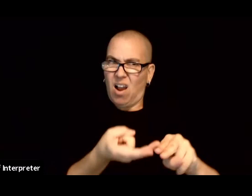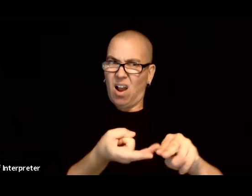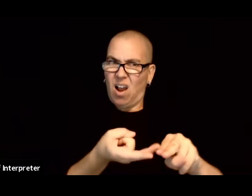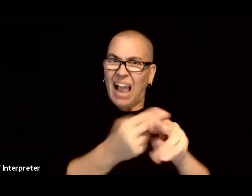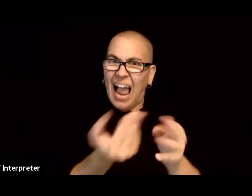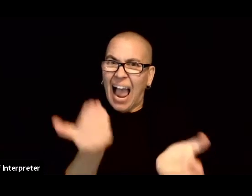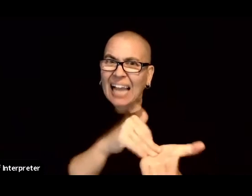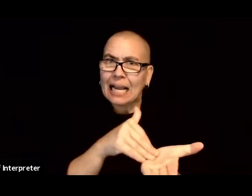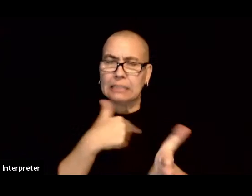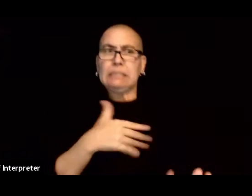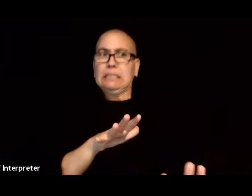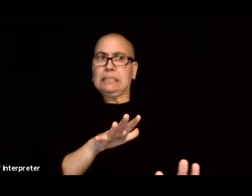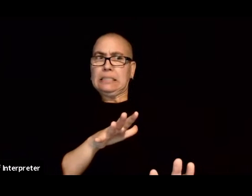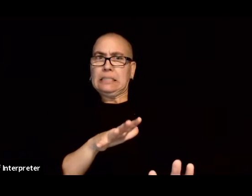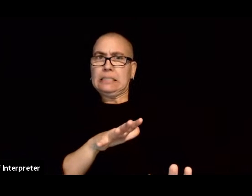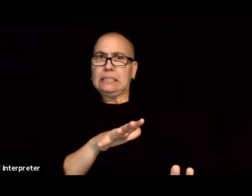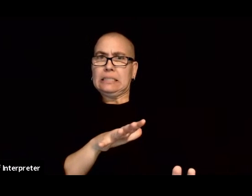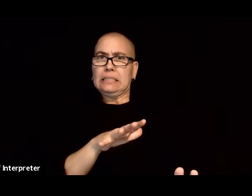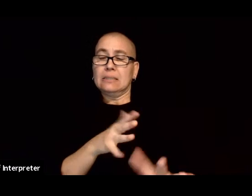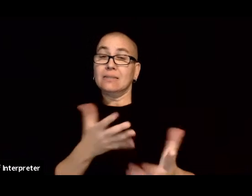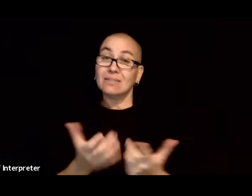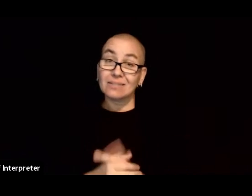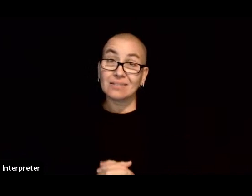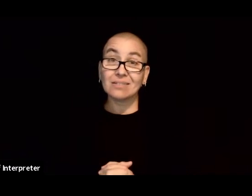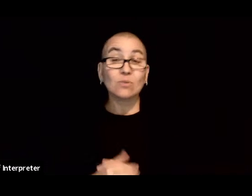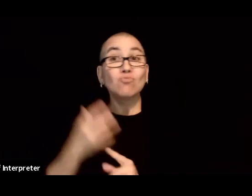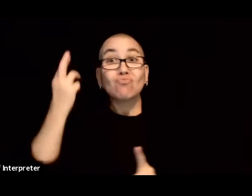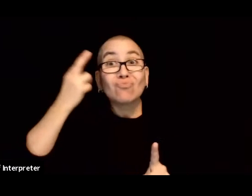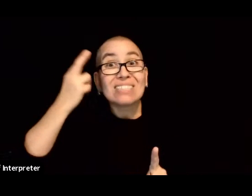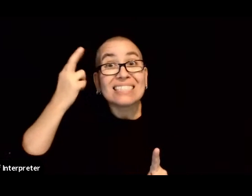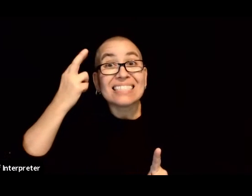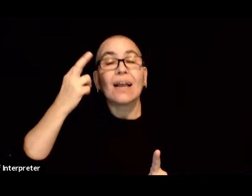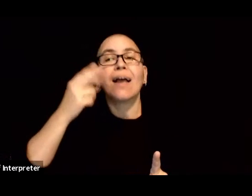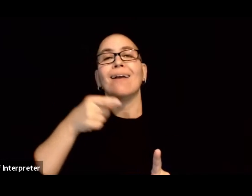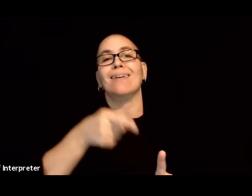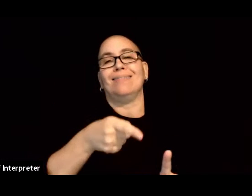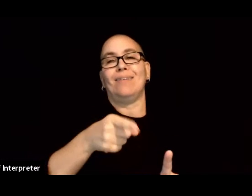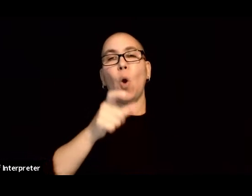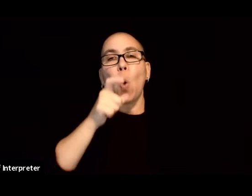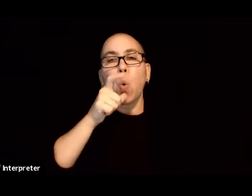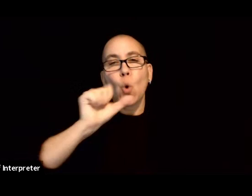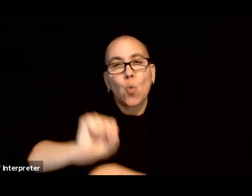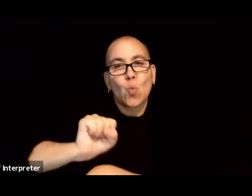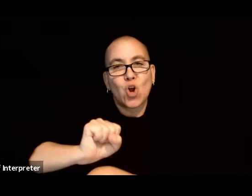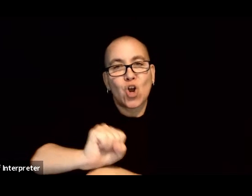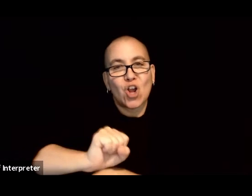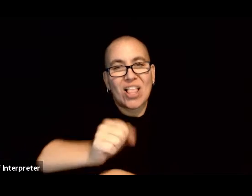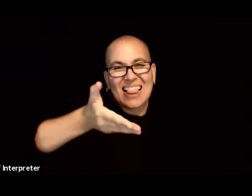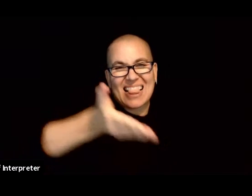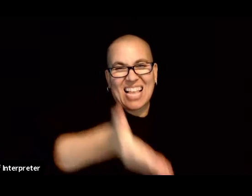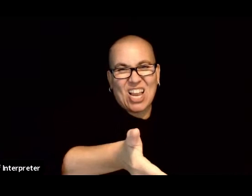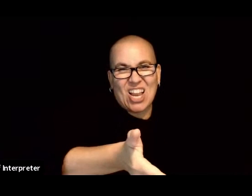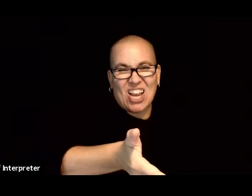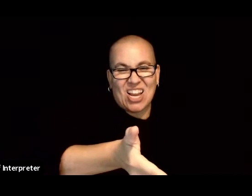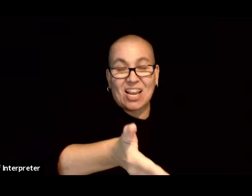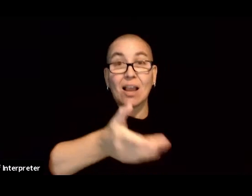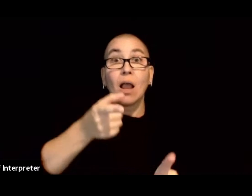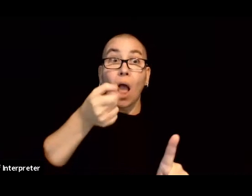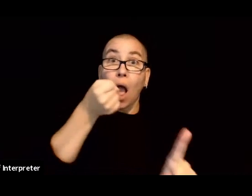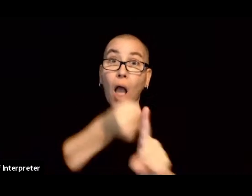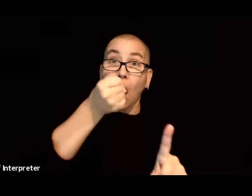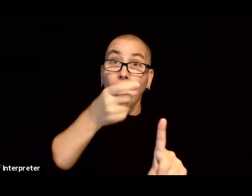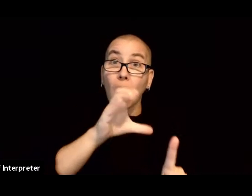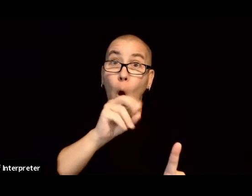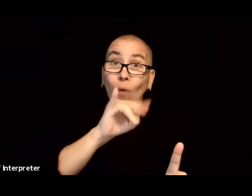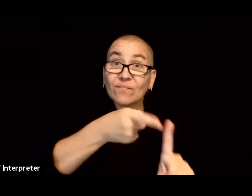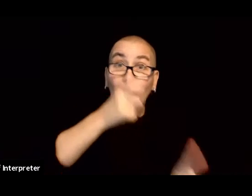same phenomenon, that workers in long-term care are getting exposed to COVID out in the community, not at work, but in the community, and